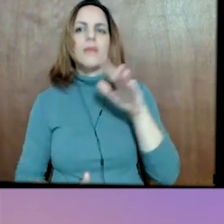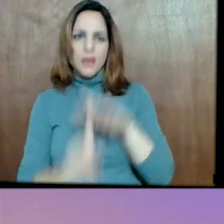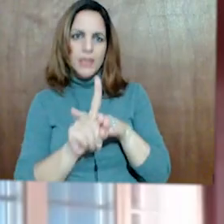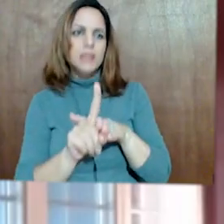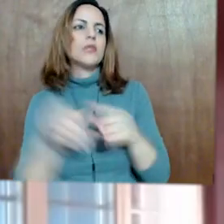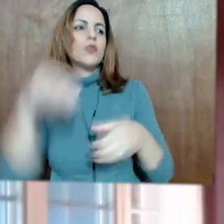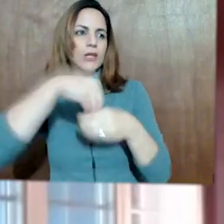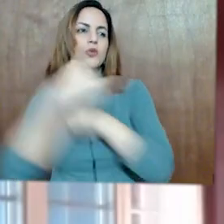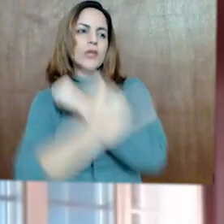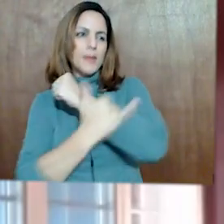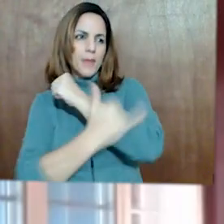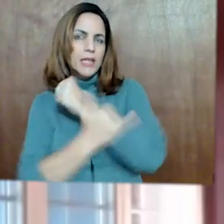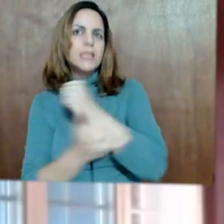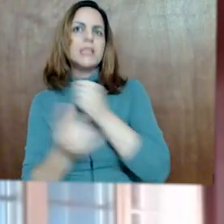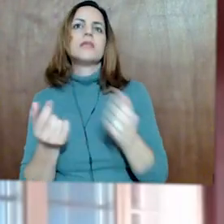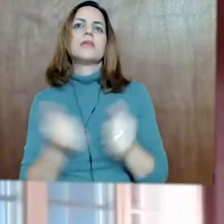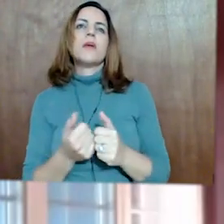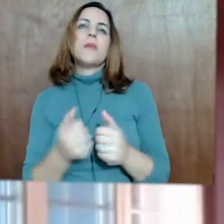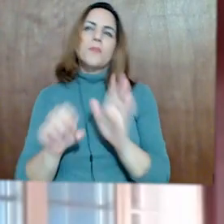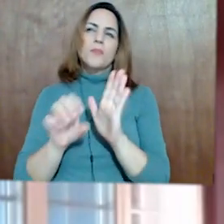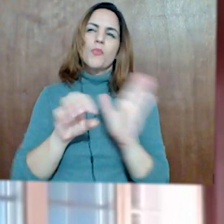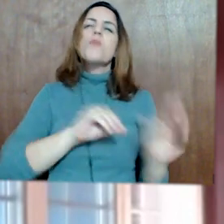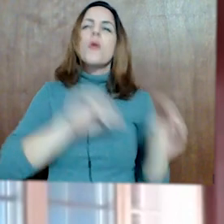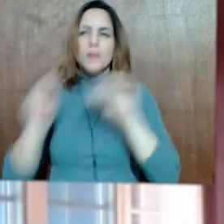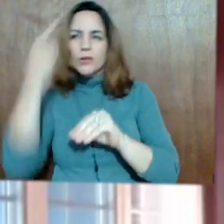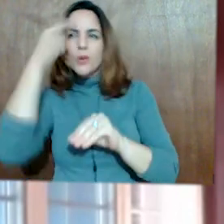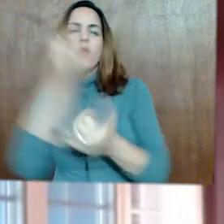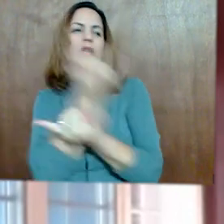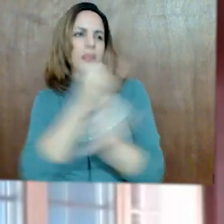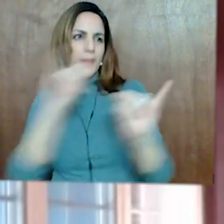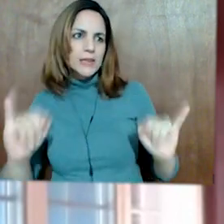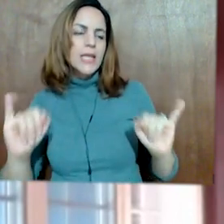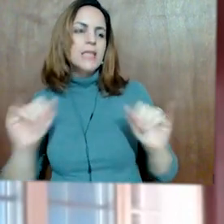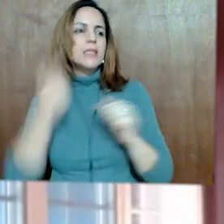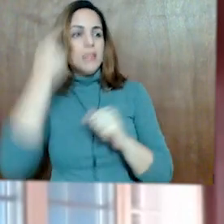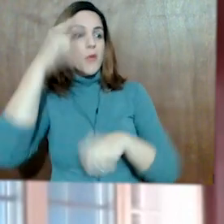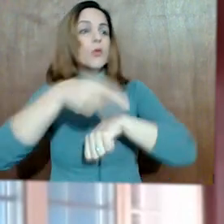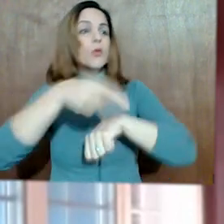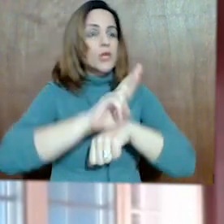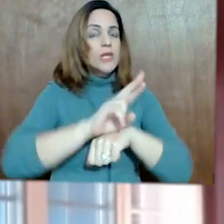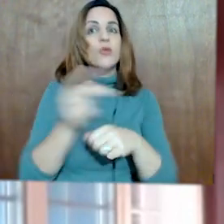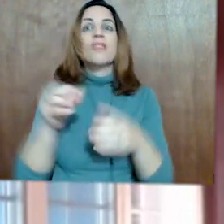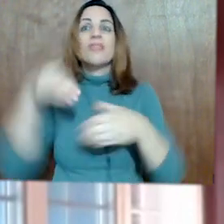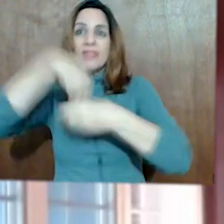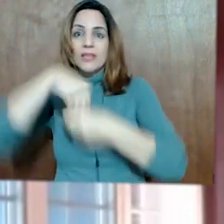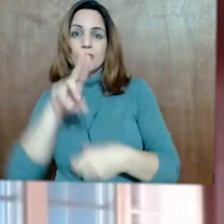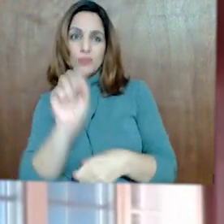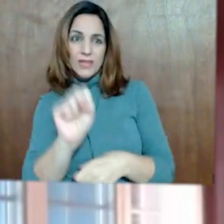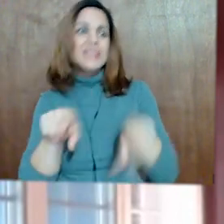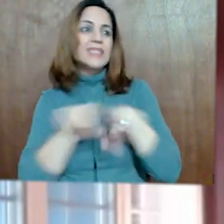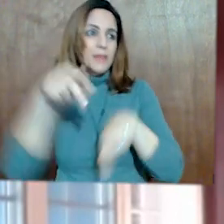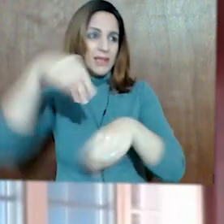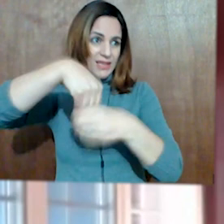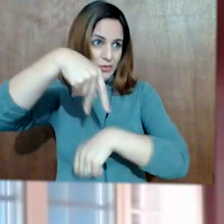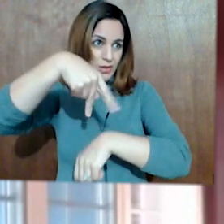independence and Puerto Rican nationalist movement in the U.S. and on the island. There had been the Black Liberation Movement. But what really